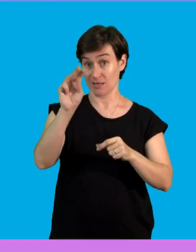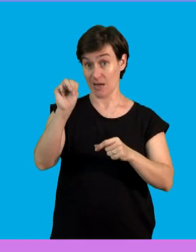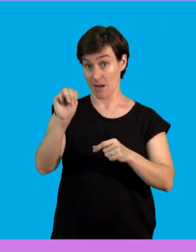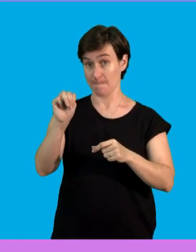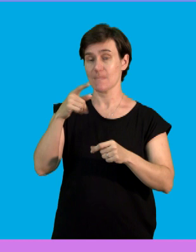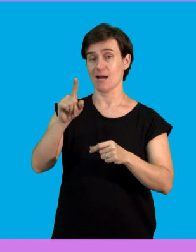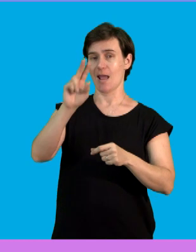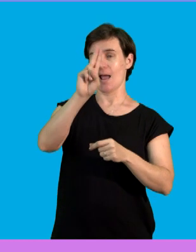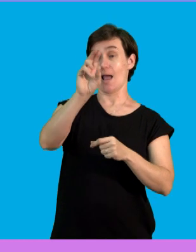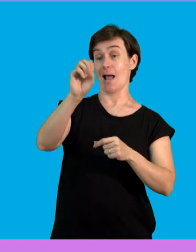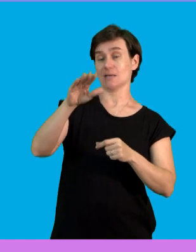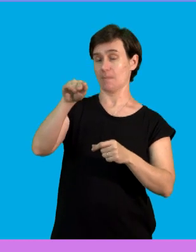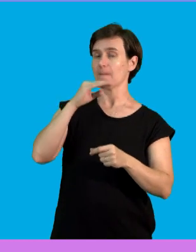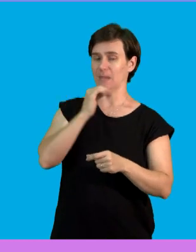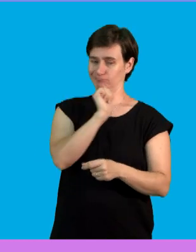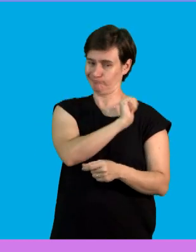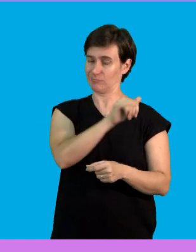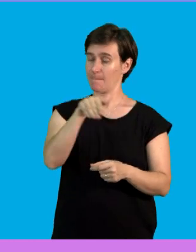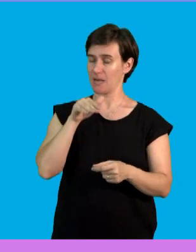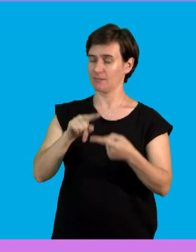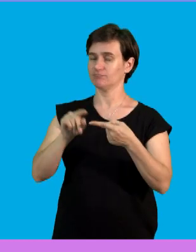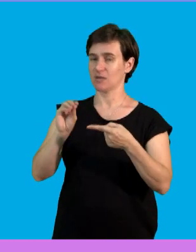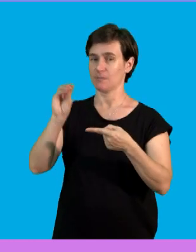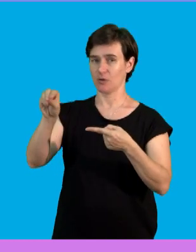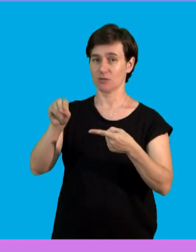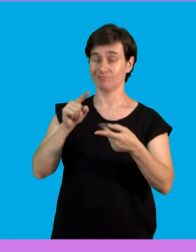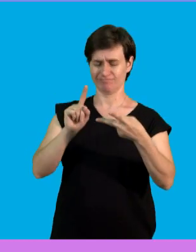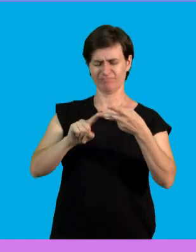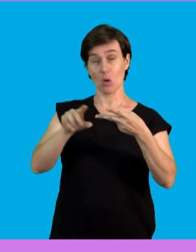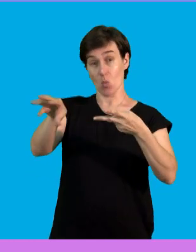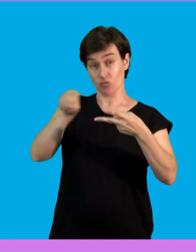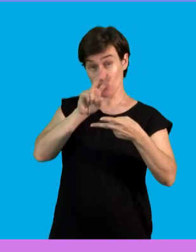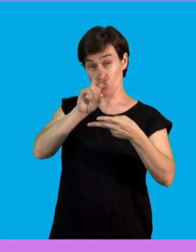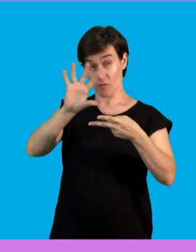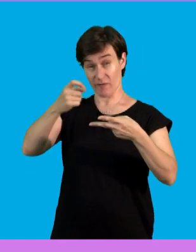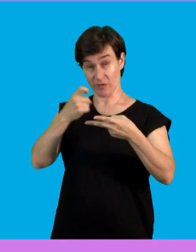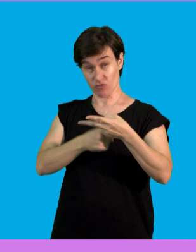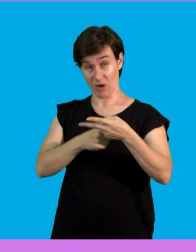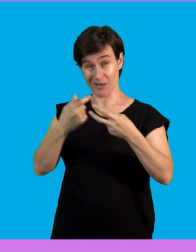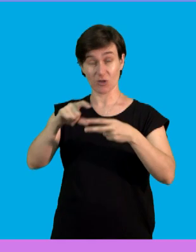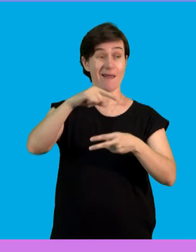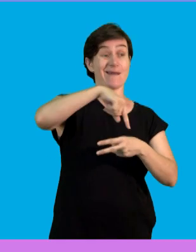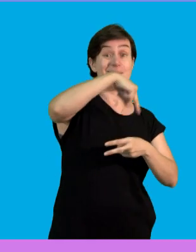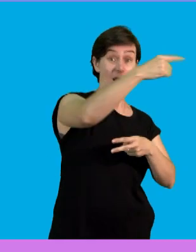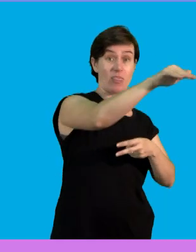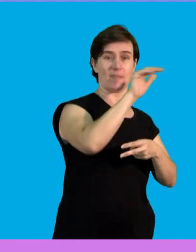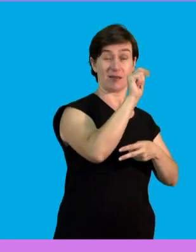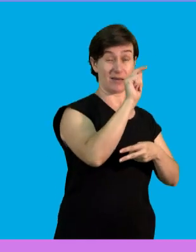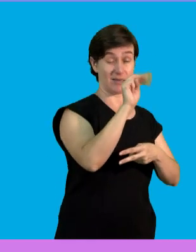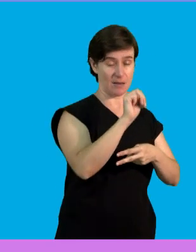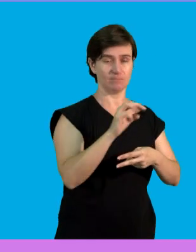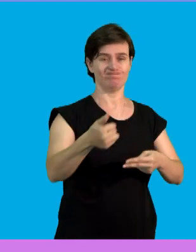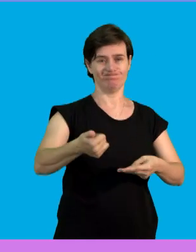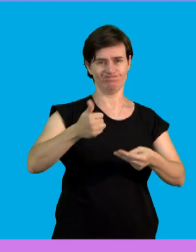own bank. He withdraws 250 Rand cash in another bank's ATM. He